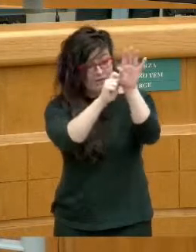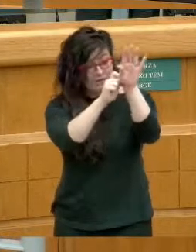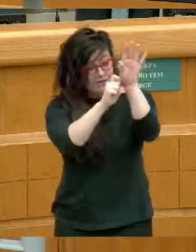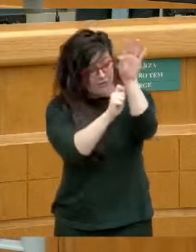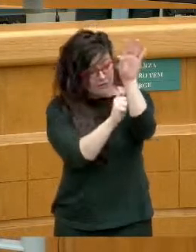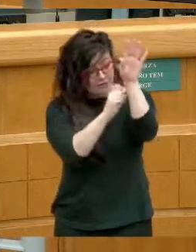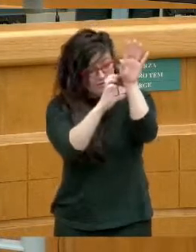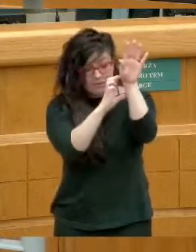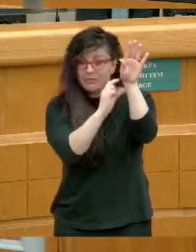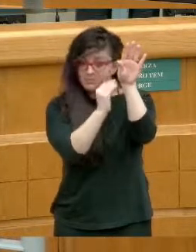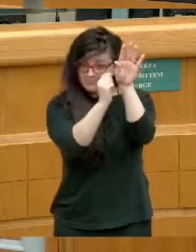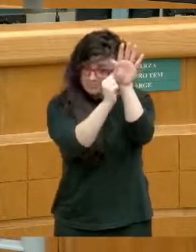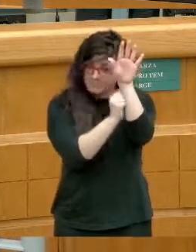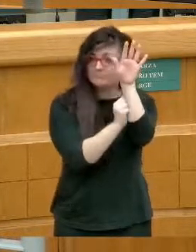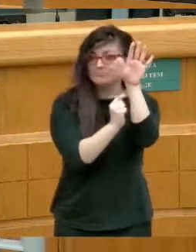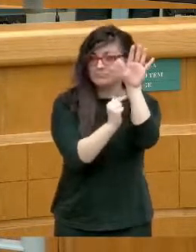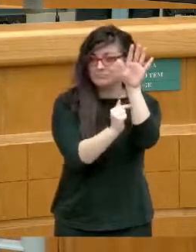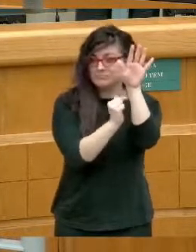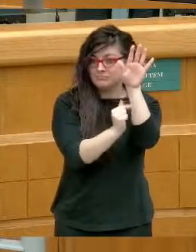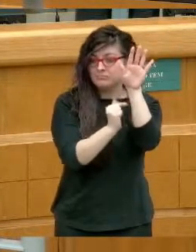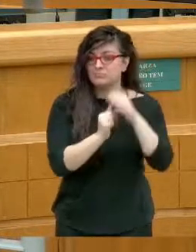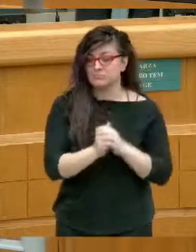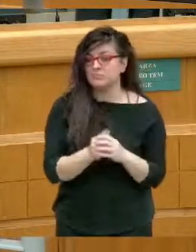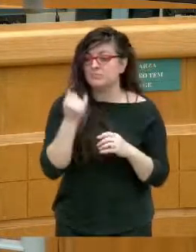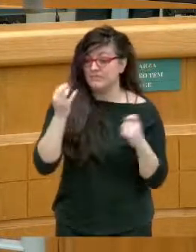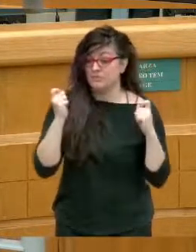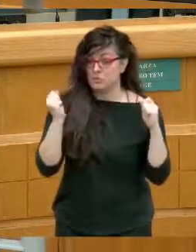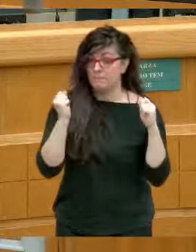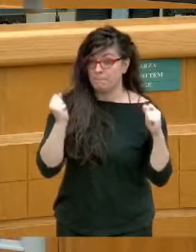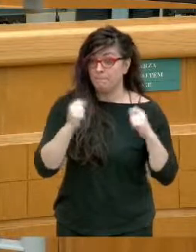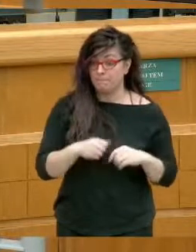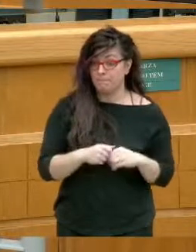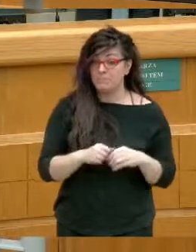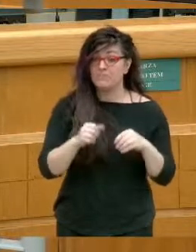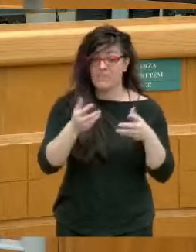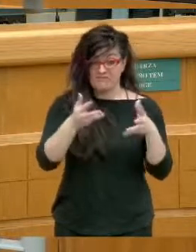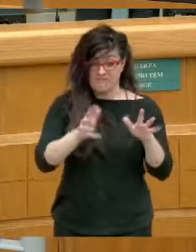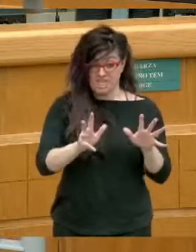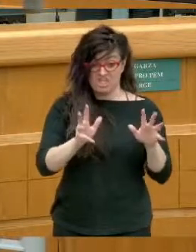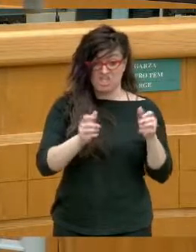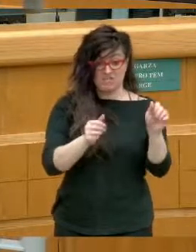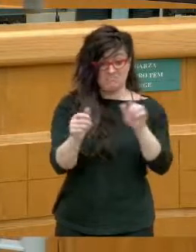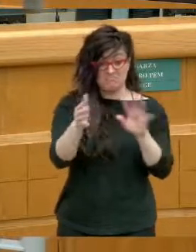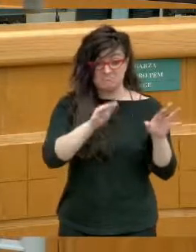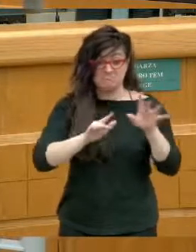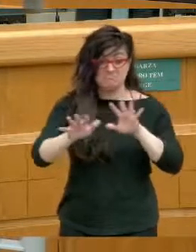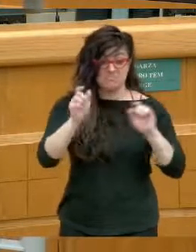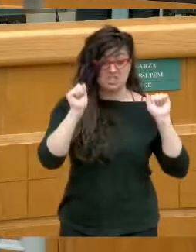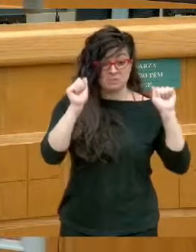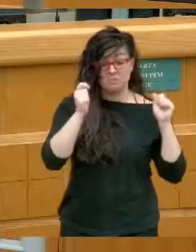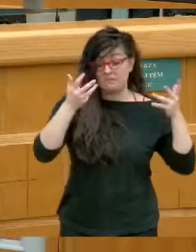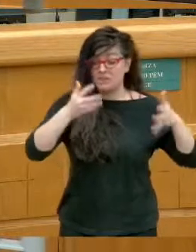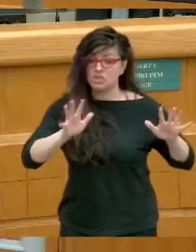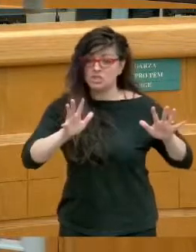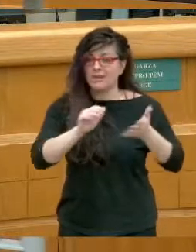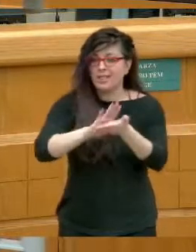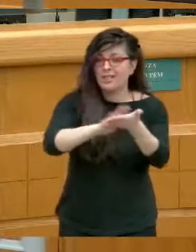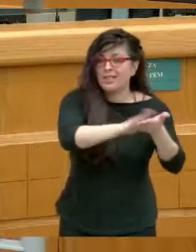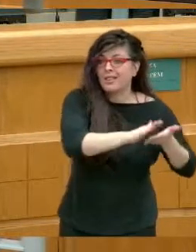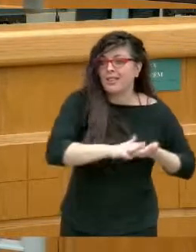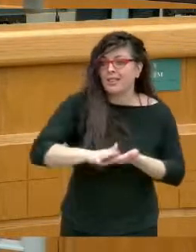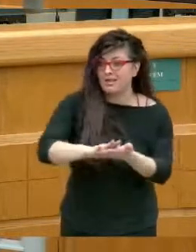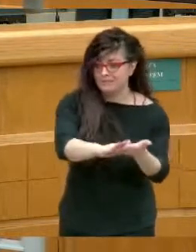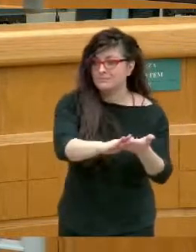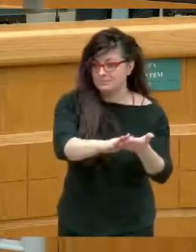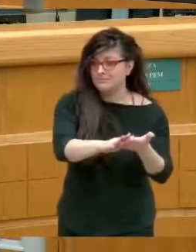sure that you clean off the exercise equipment and disinfect it as well when you are done. As this weekend begins, let's